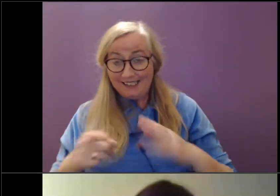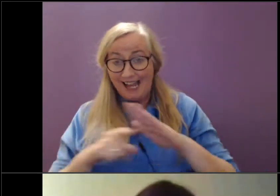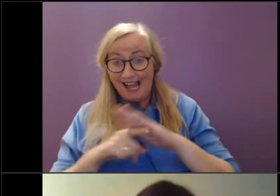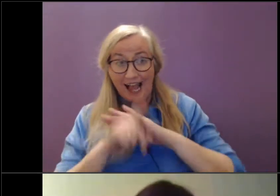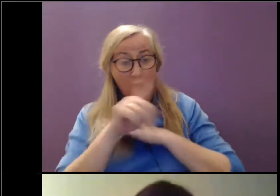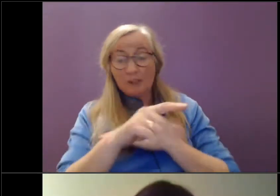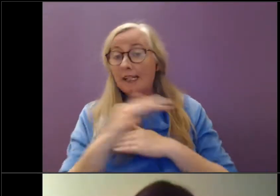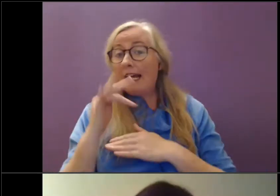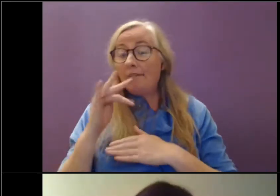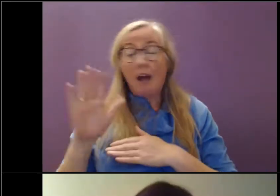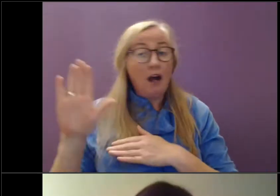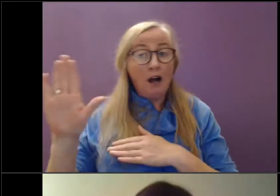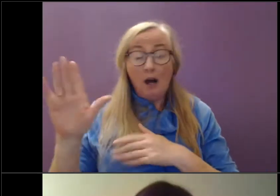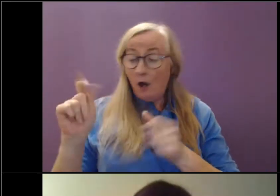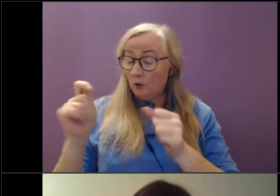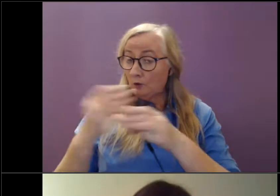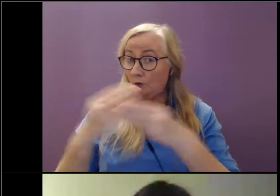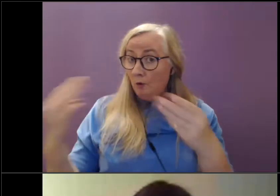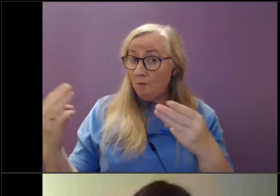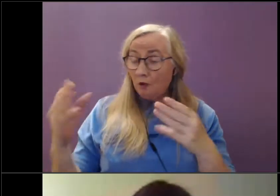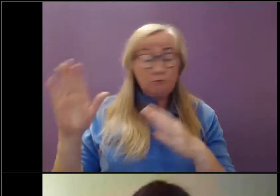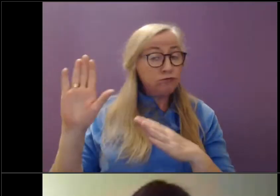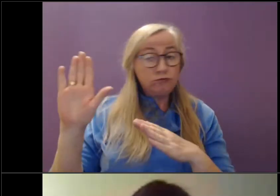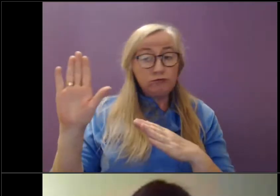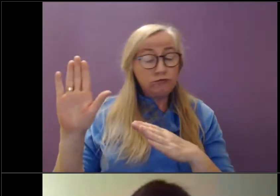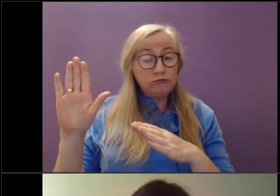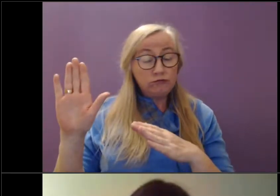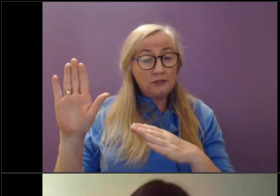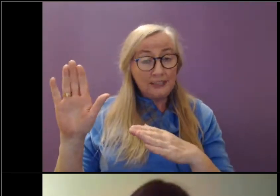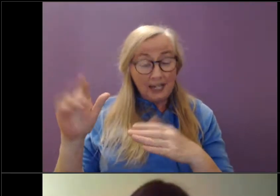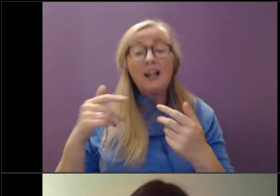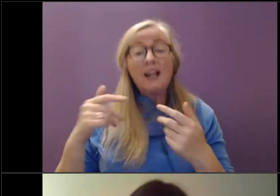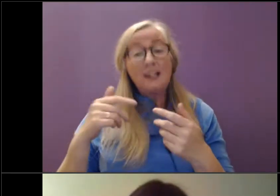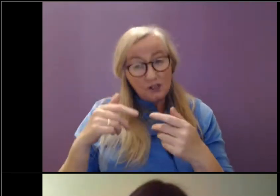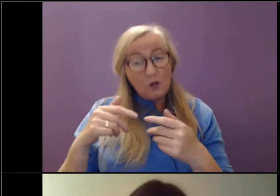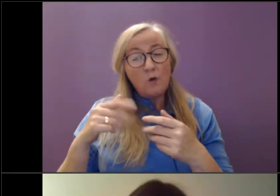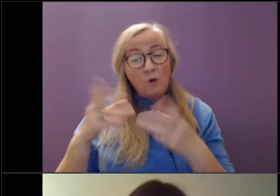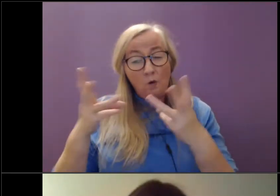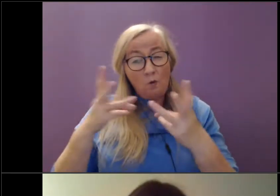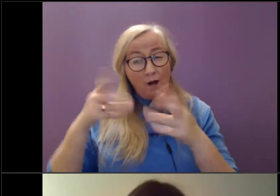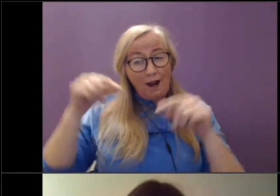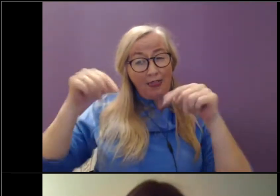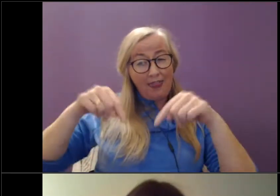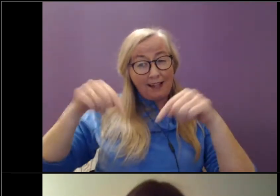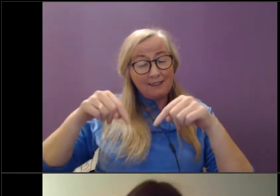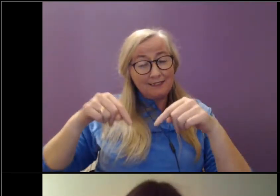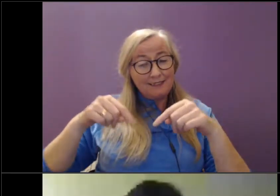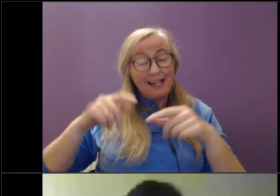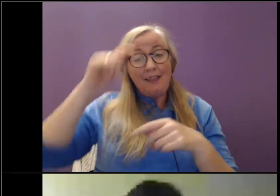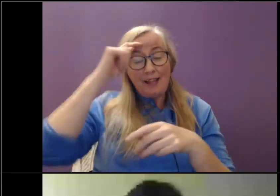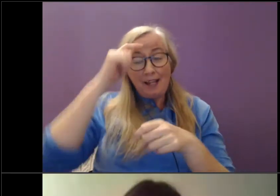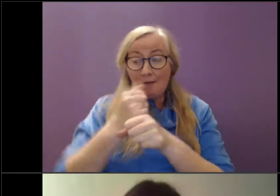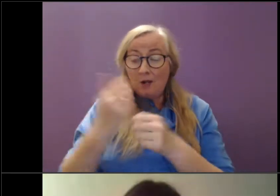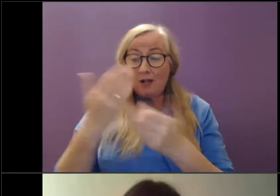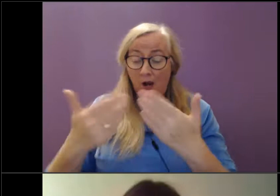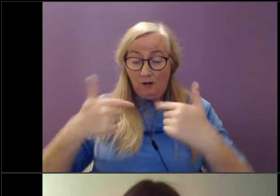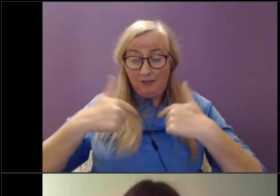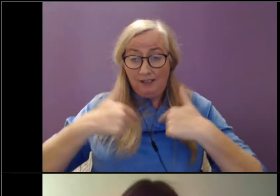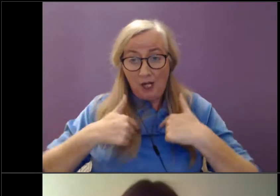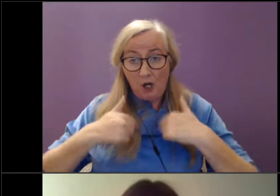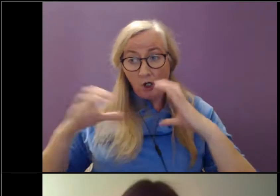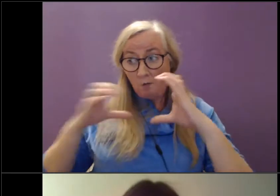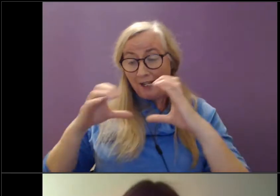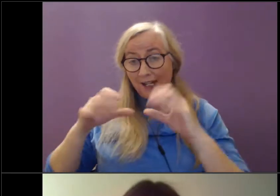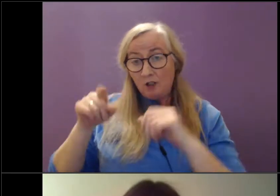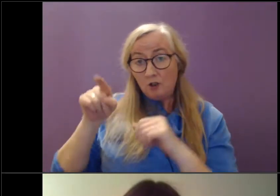that it's not acceptable. Okay, and working with your husband on that as well, and how you communicate to her, but definitely